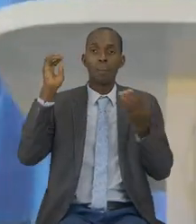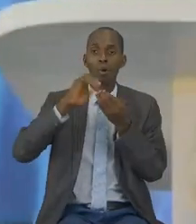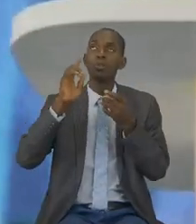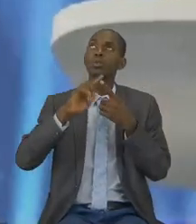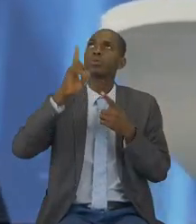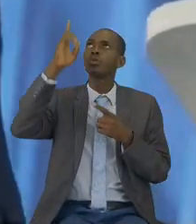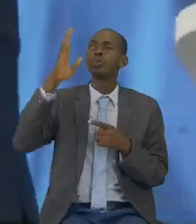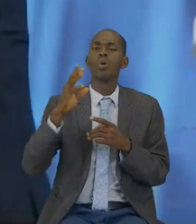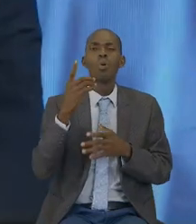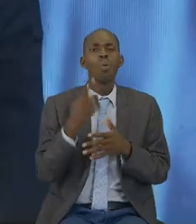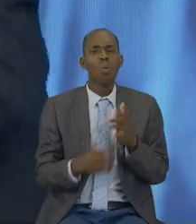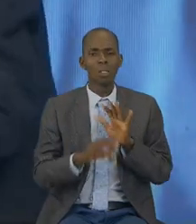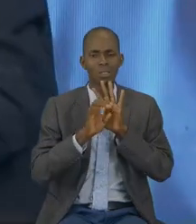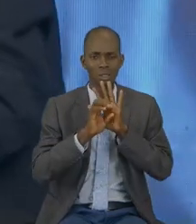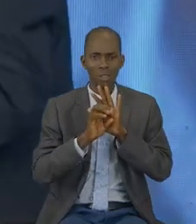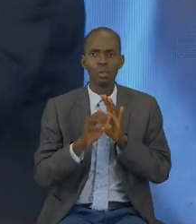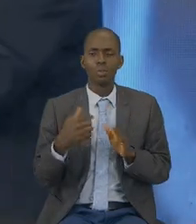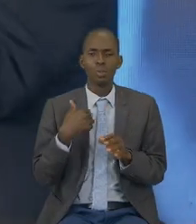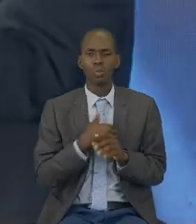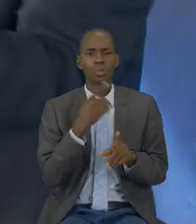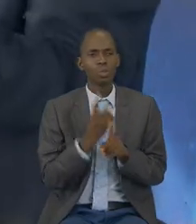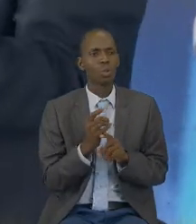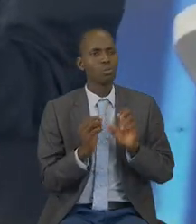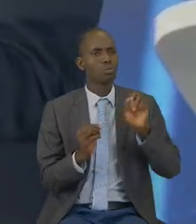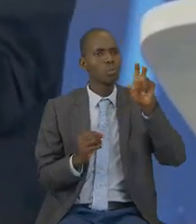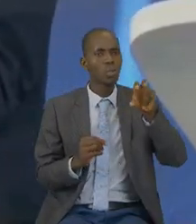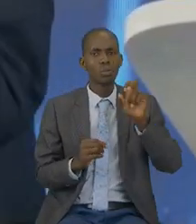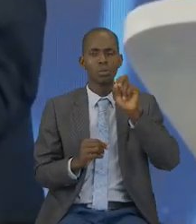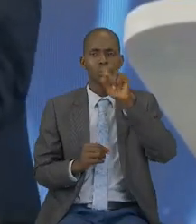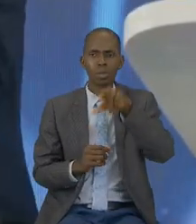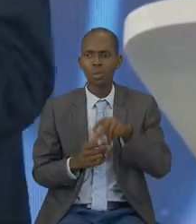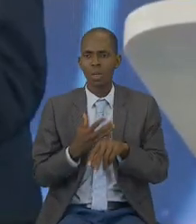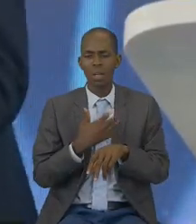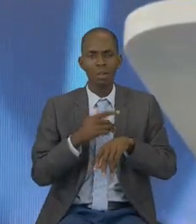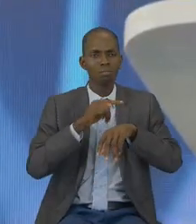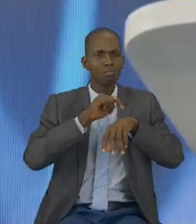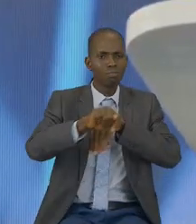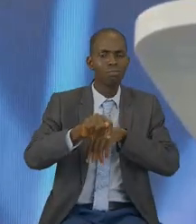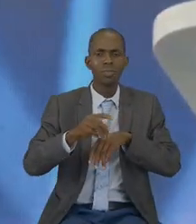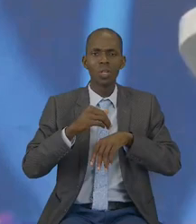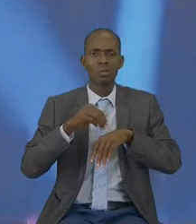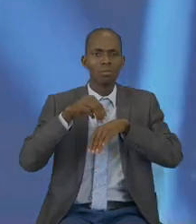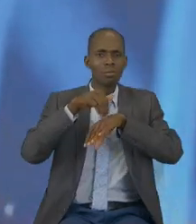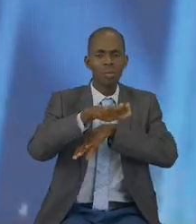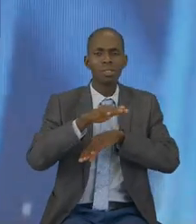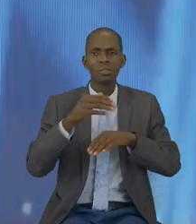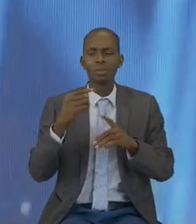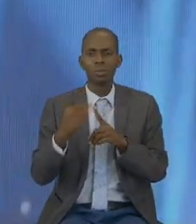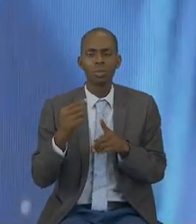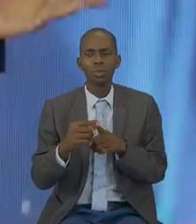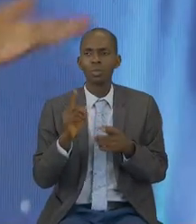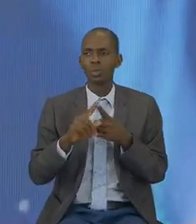if we stop all the going around and all the texting or chatting on your phone?